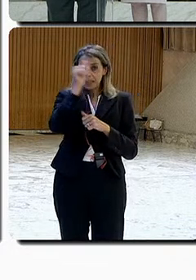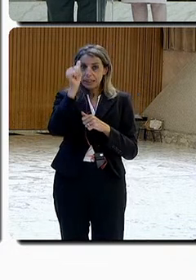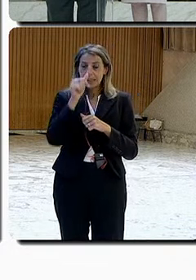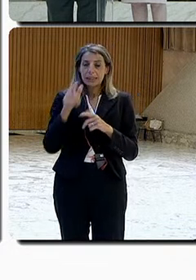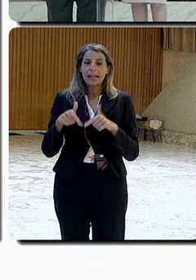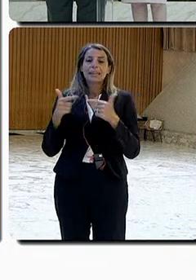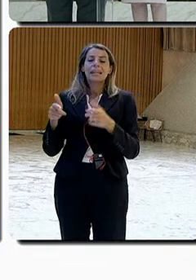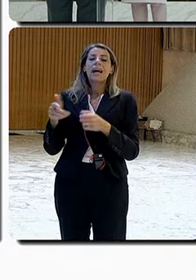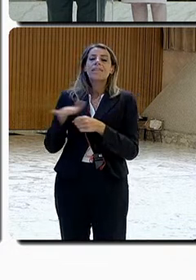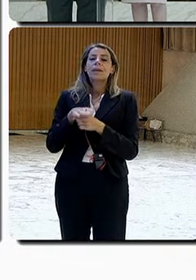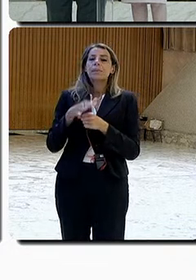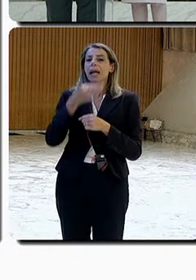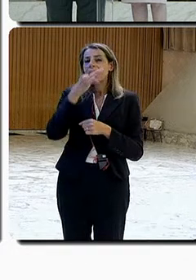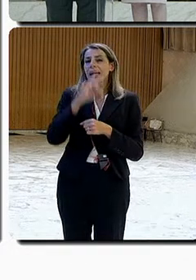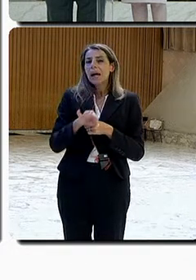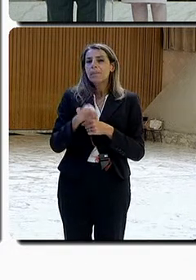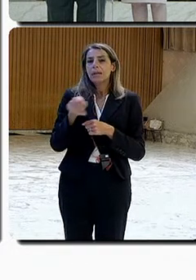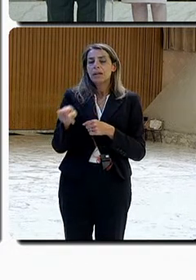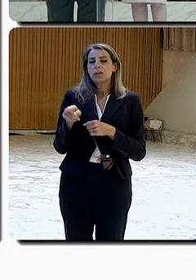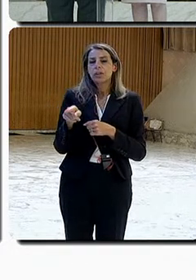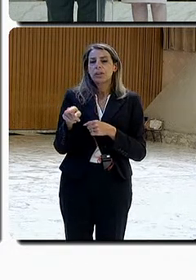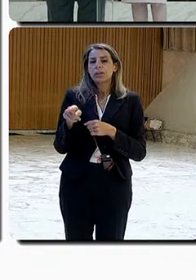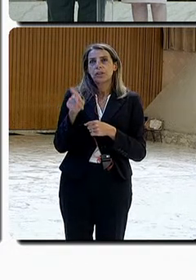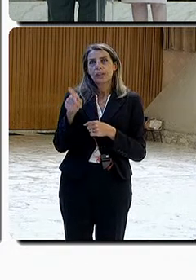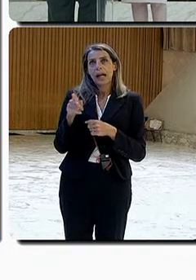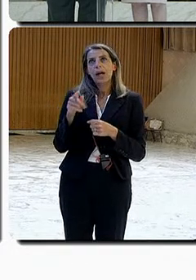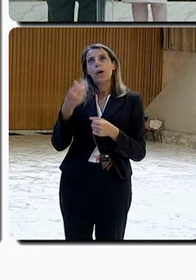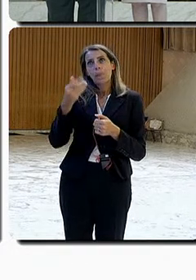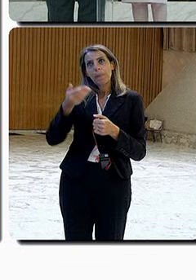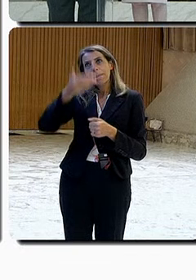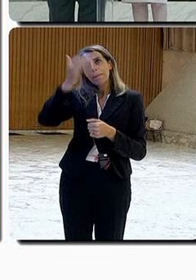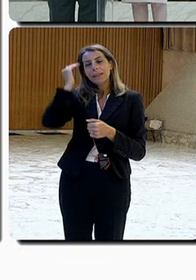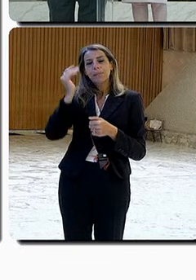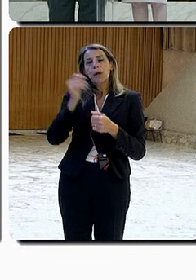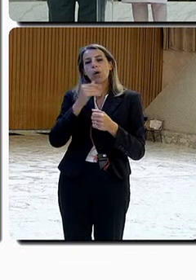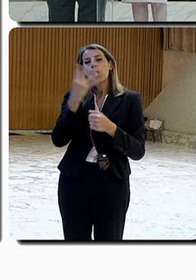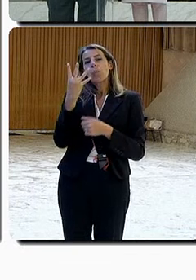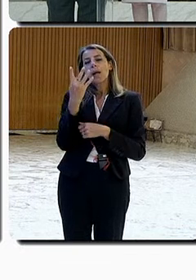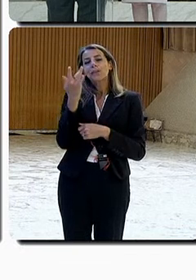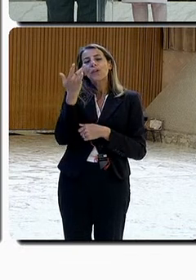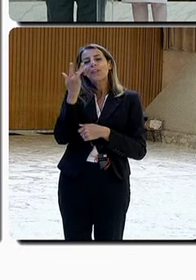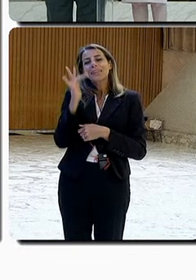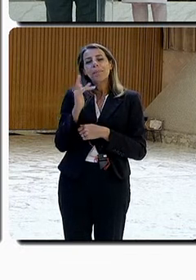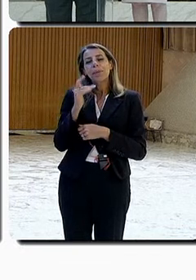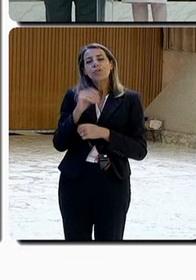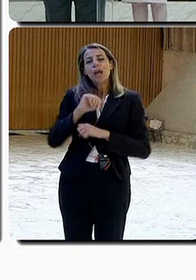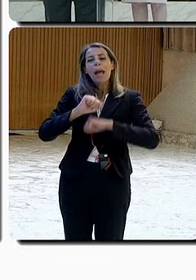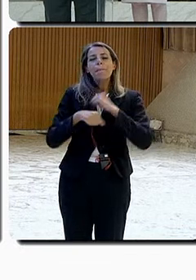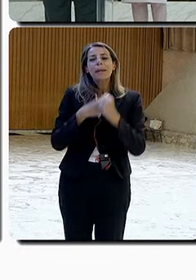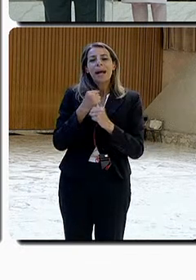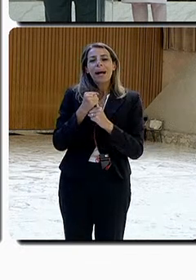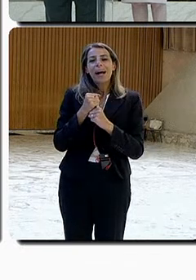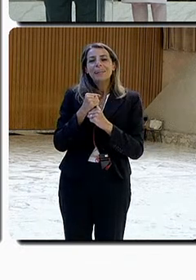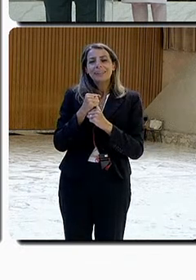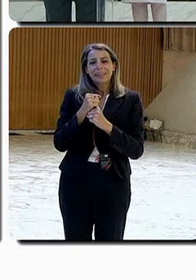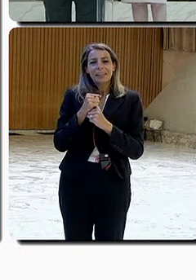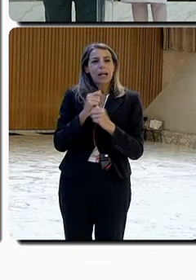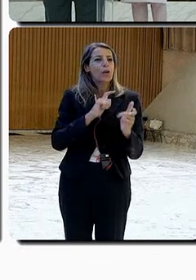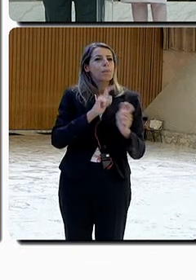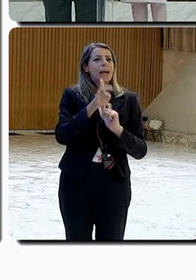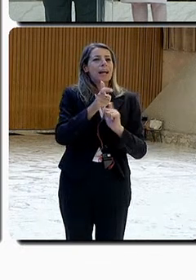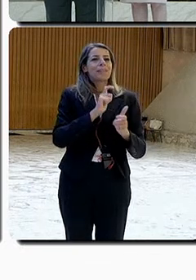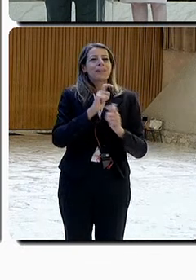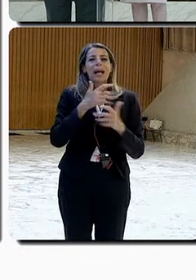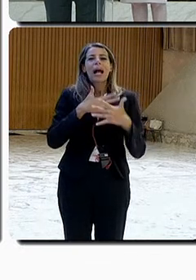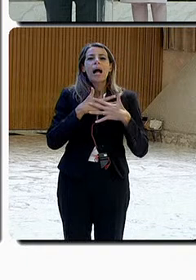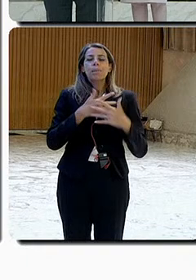mission of baptism through four simple practices that enable them to fill every interaction with the sacrificial love of Christ. These four